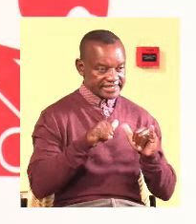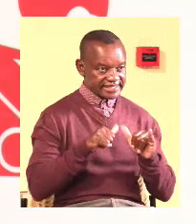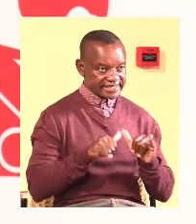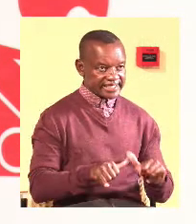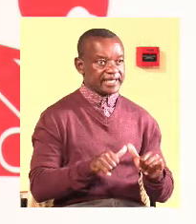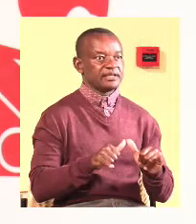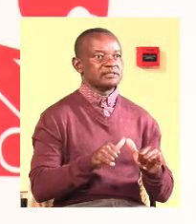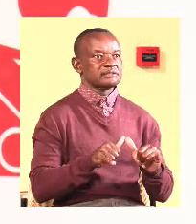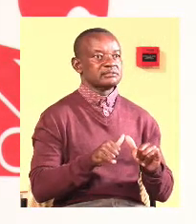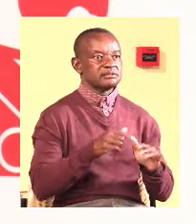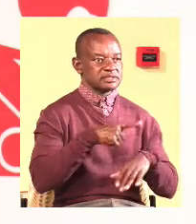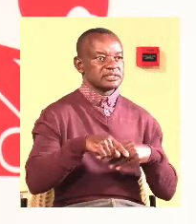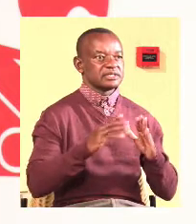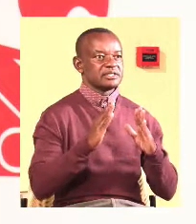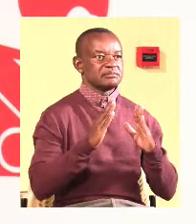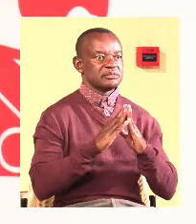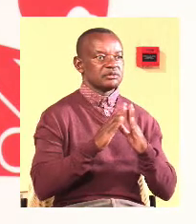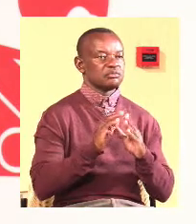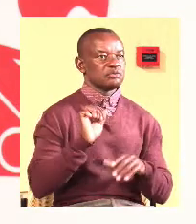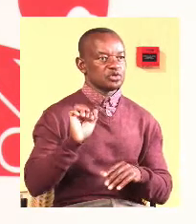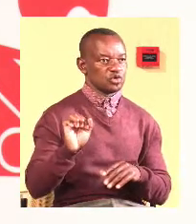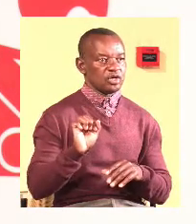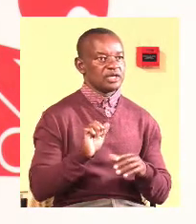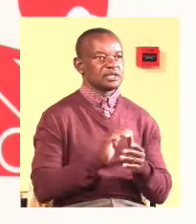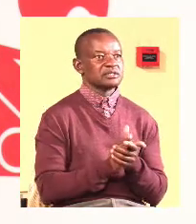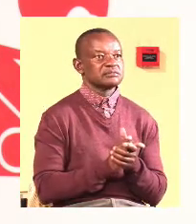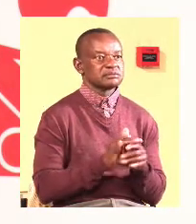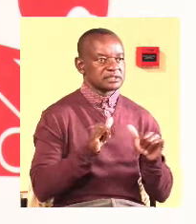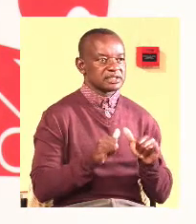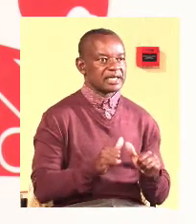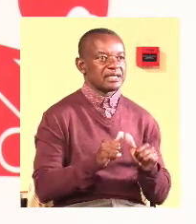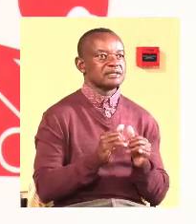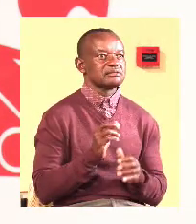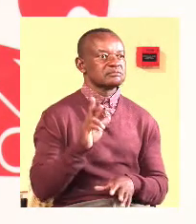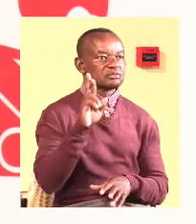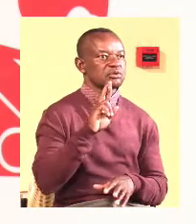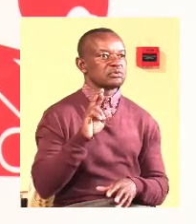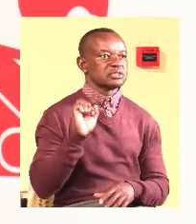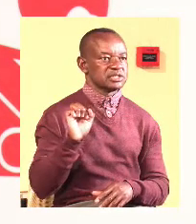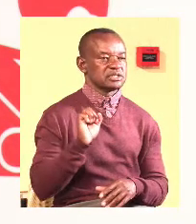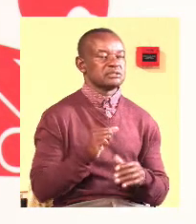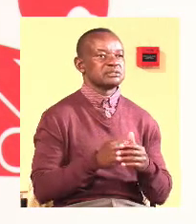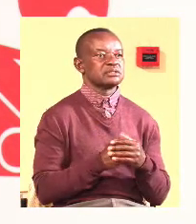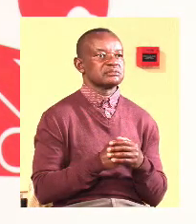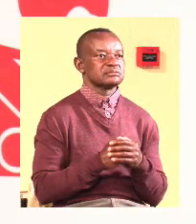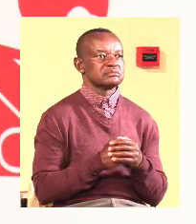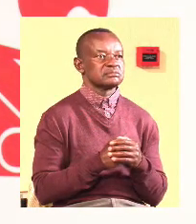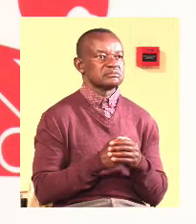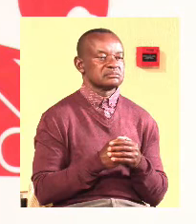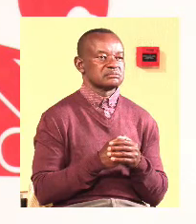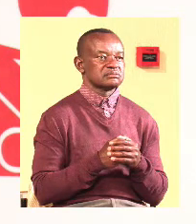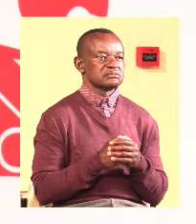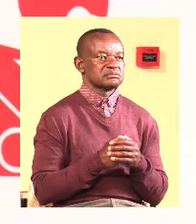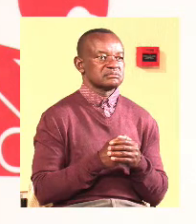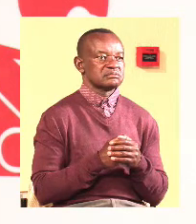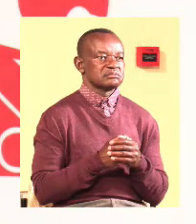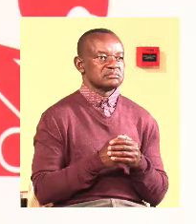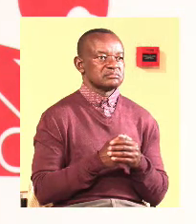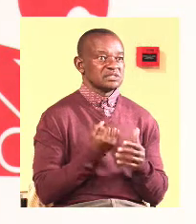taker. We are mandated to enforce the law, and surely the contraveners will have to face